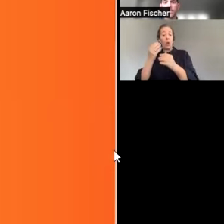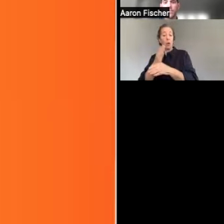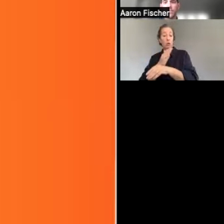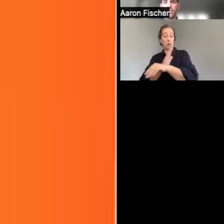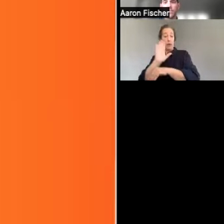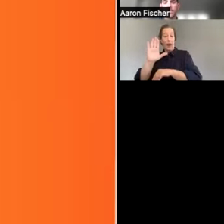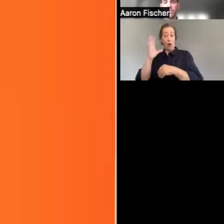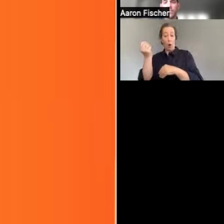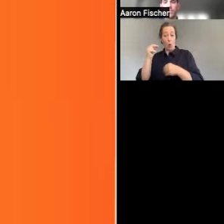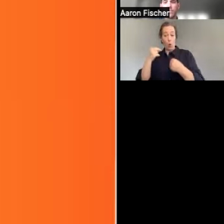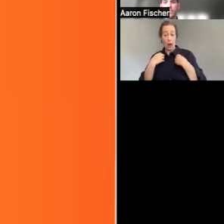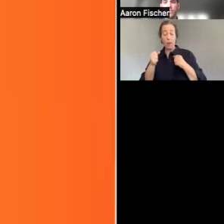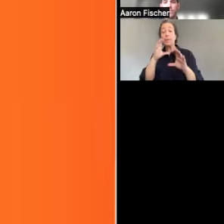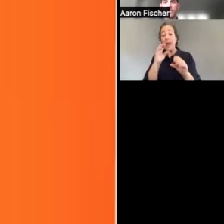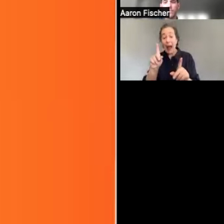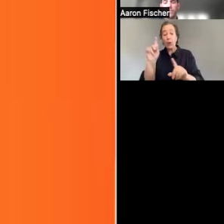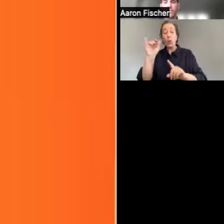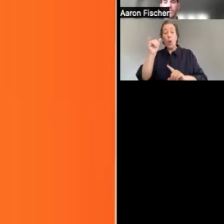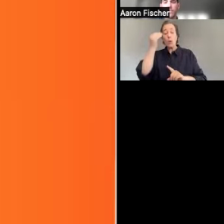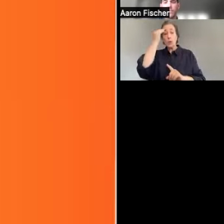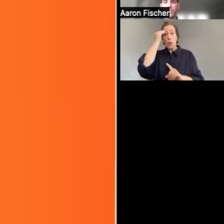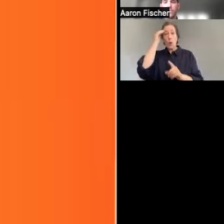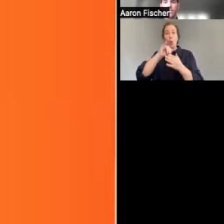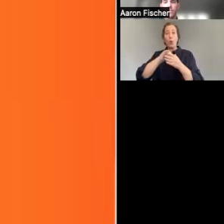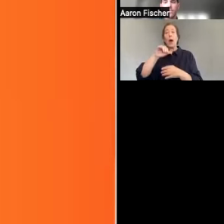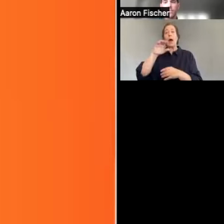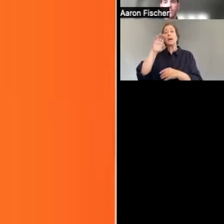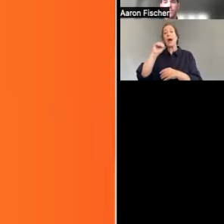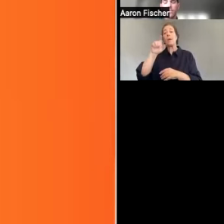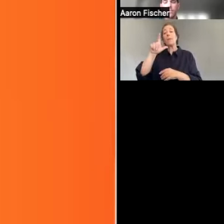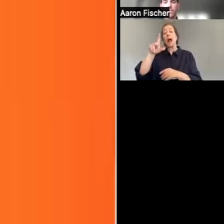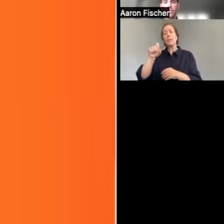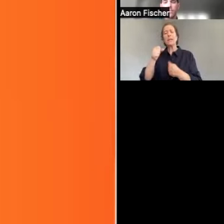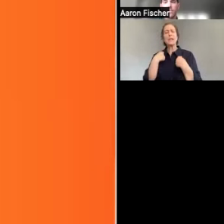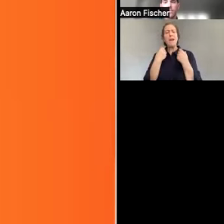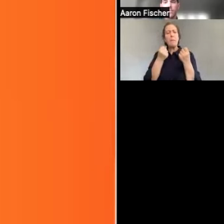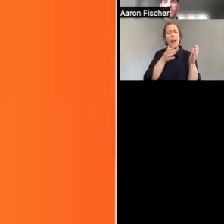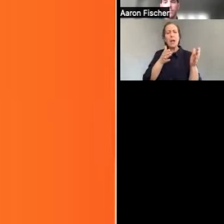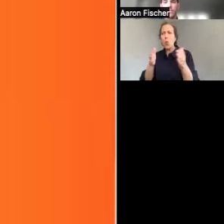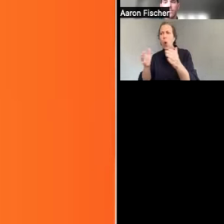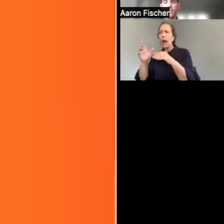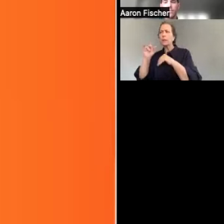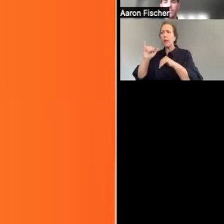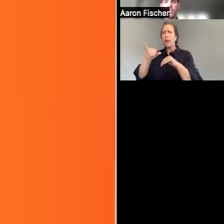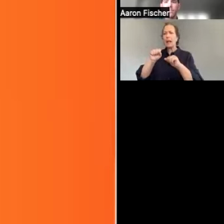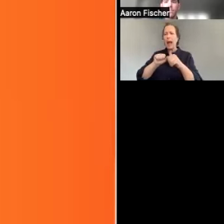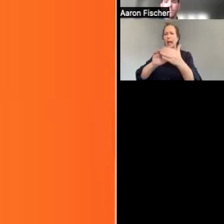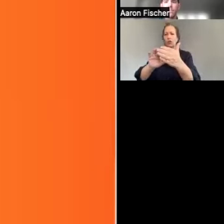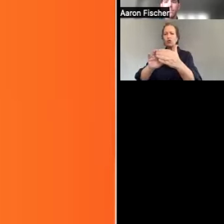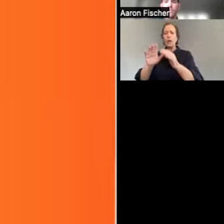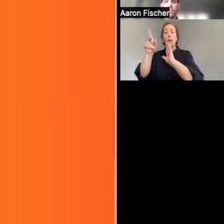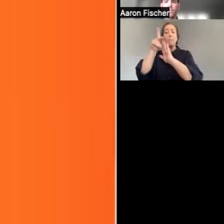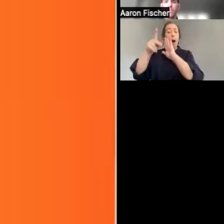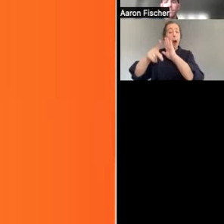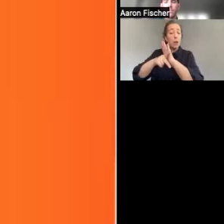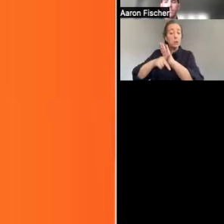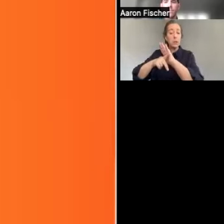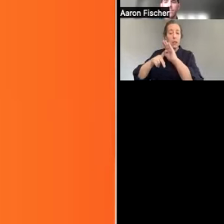know that MLPs engage in a sorts of strategies and approaches that can address the policy